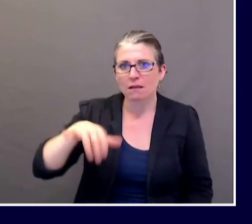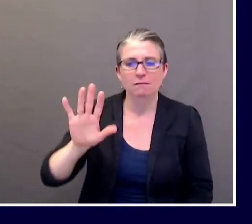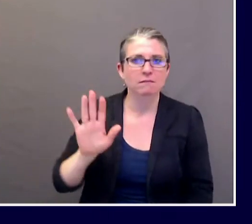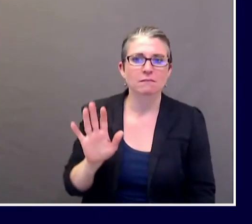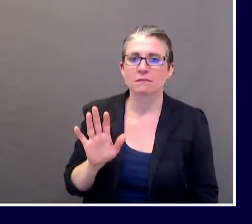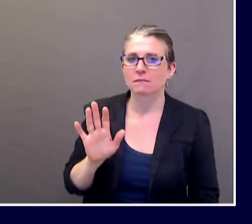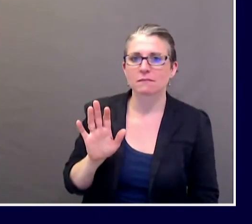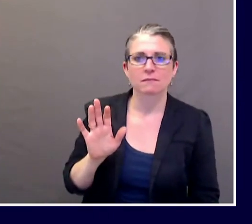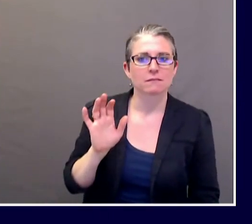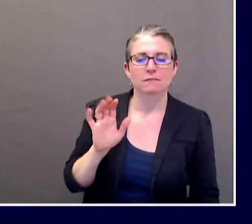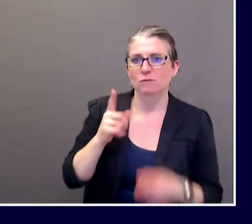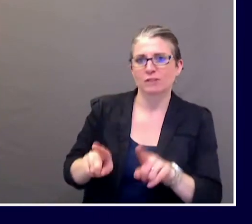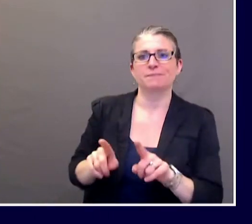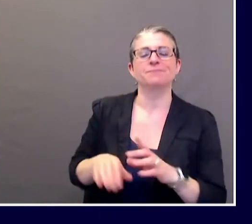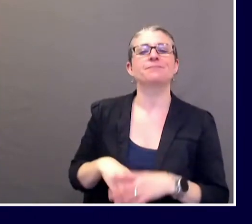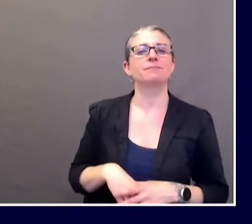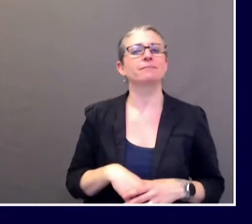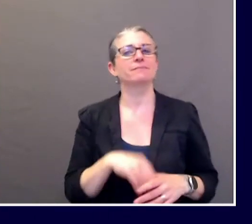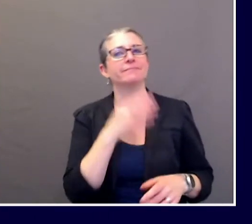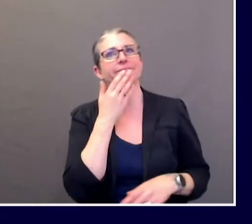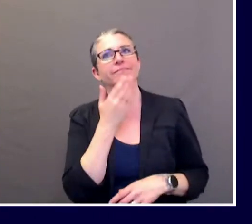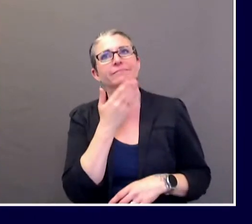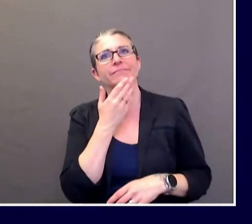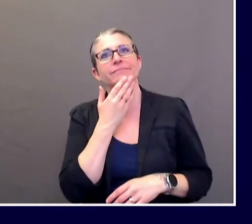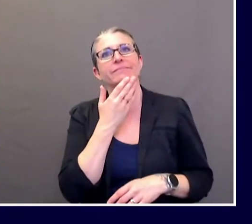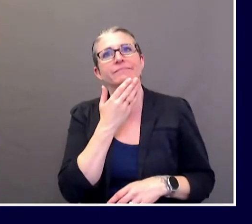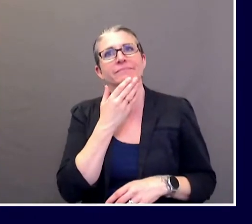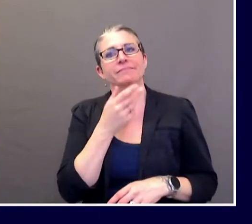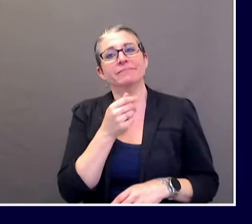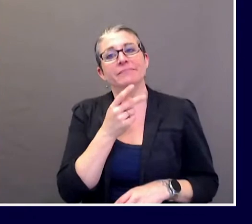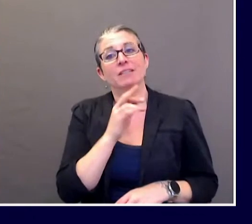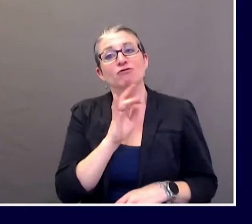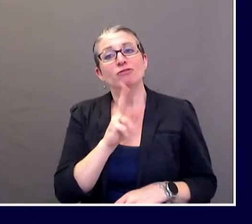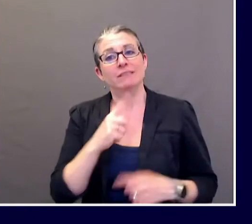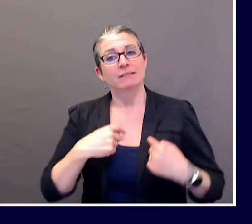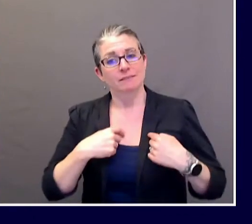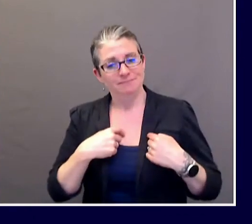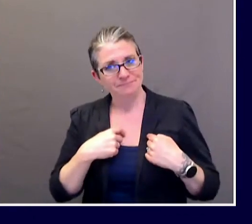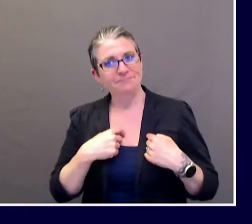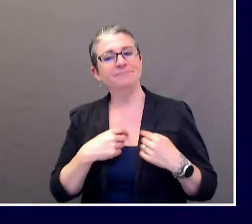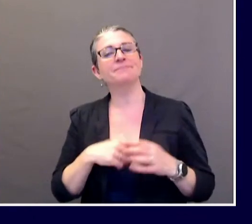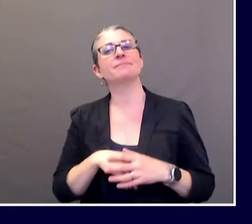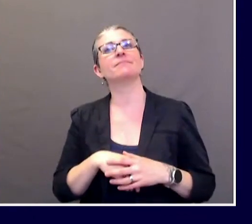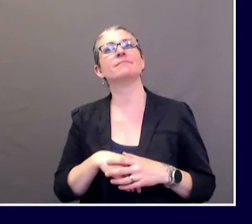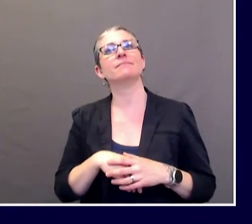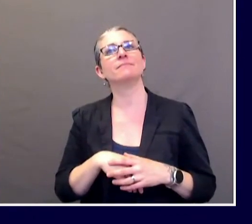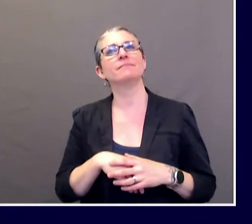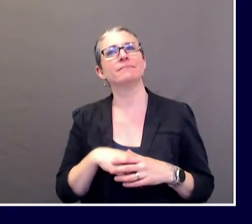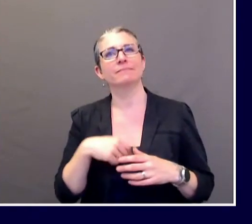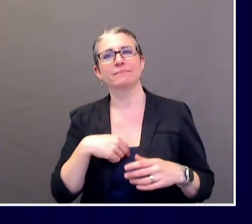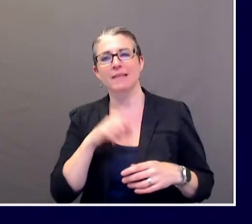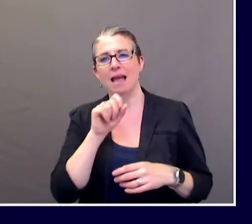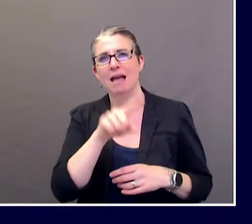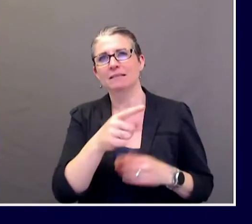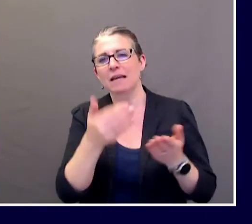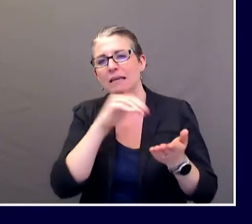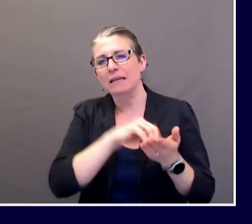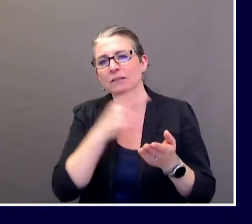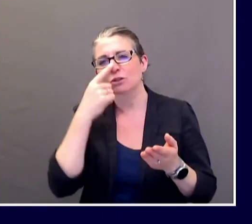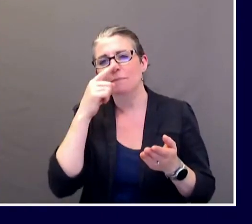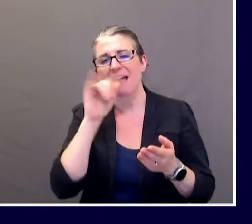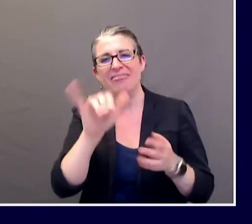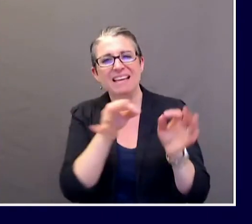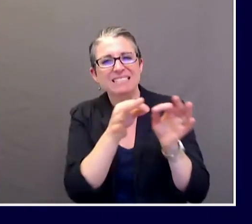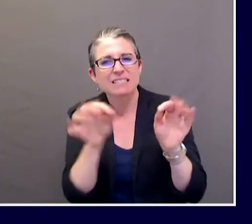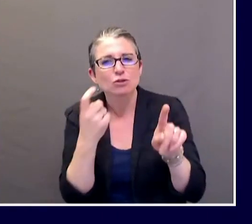Thank you very much. I'm going to ask you to repeat something if you don't mind. Did I hear correctly that it's on May 1